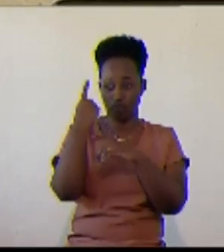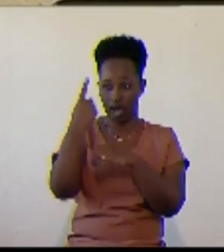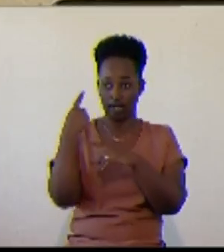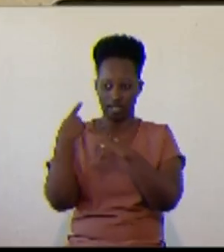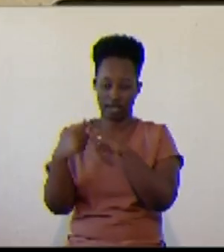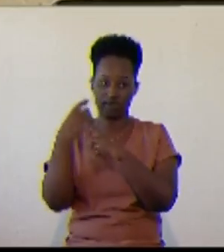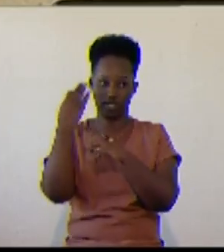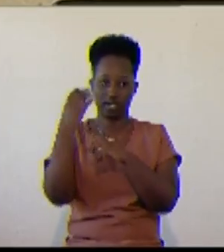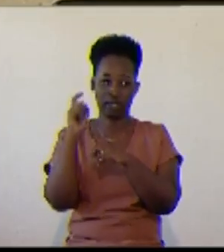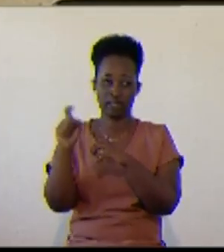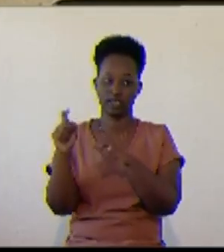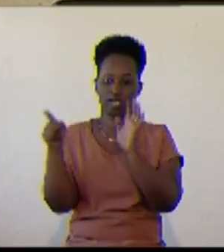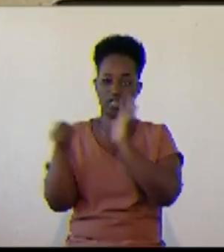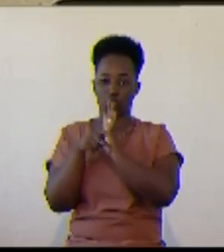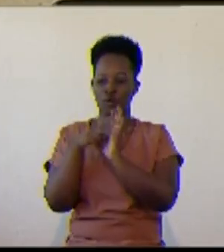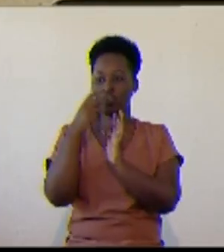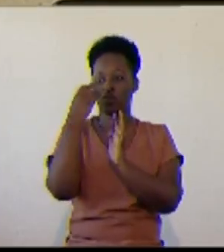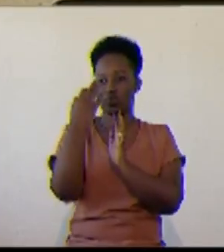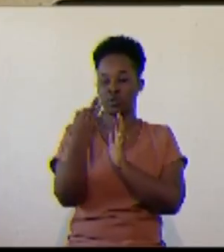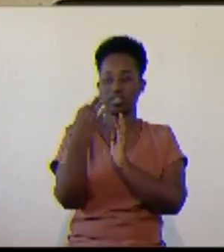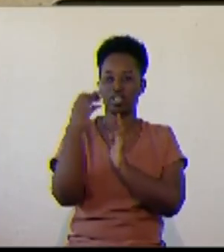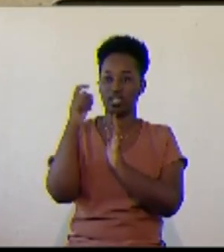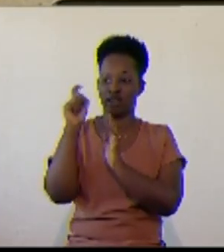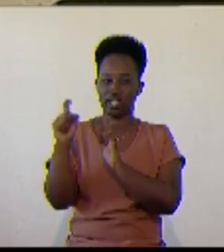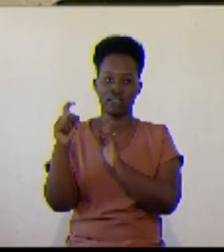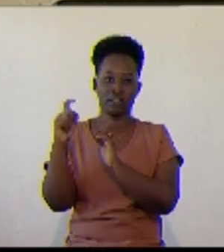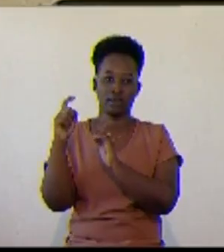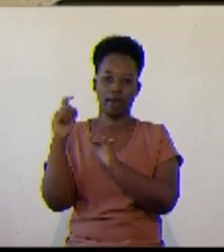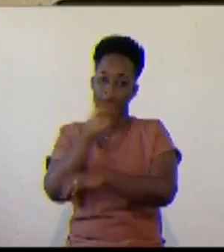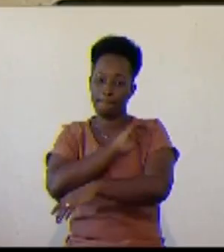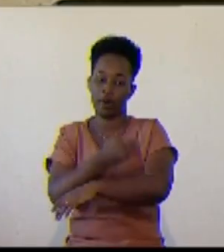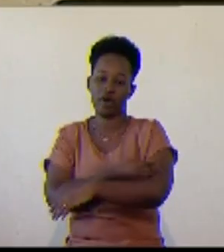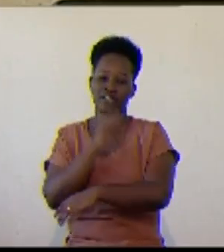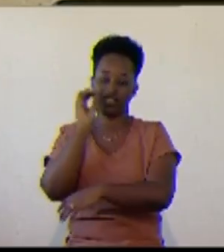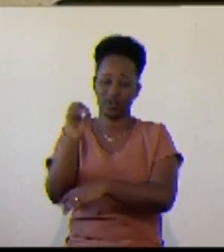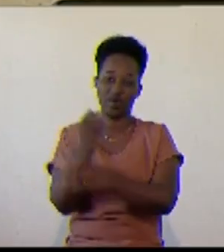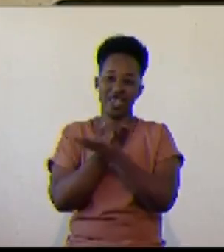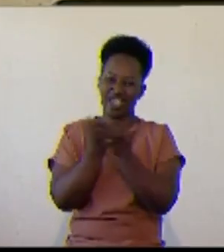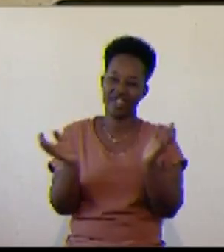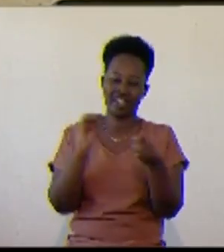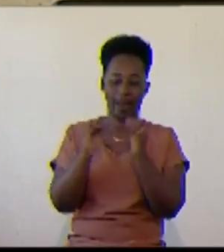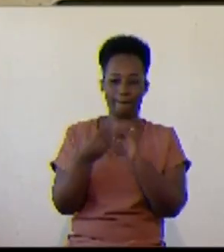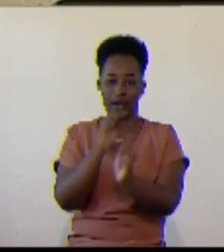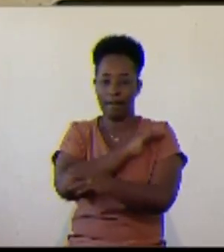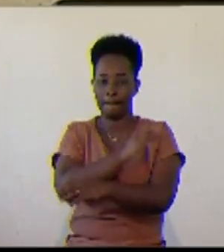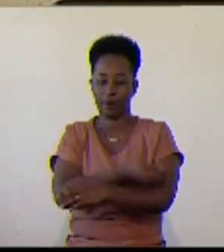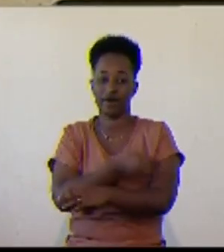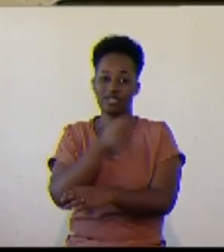times 3x, it is 3x power 0. And remember, any number to power 0 is